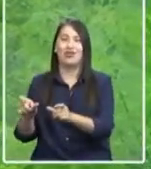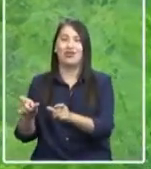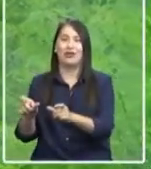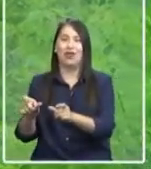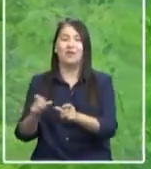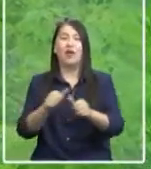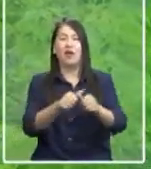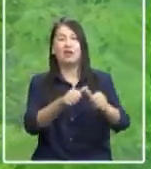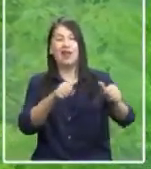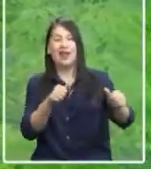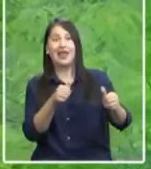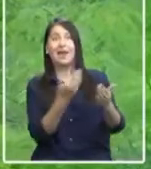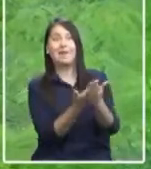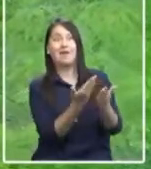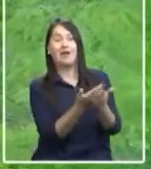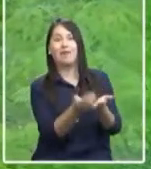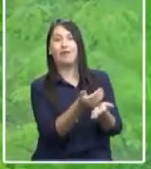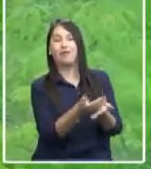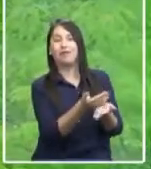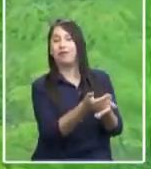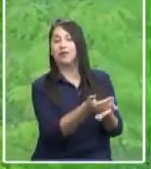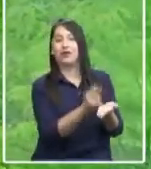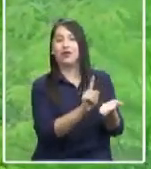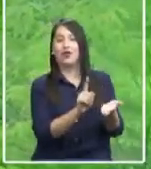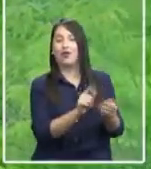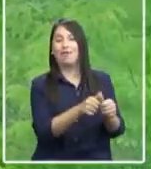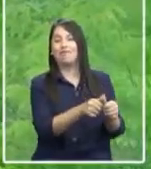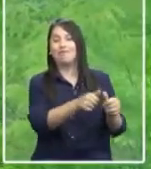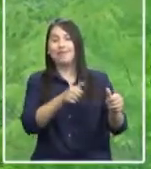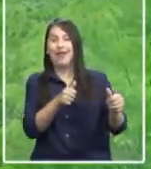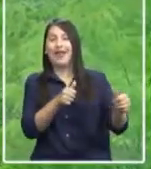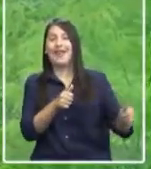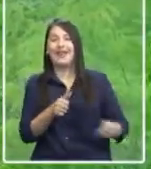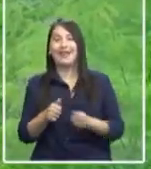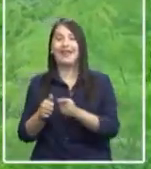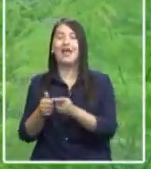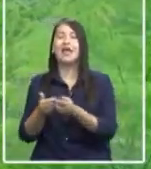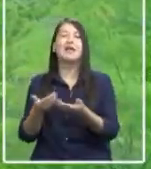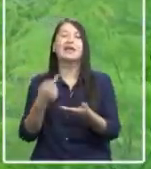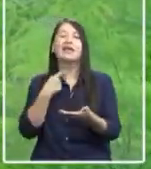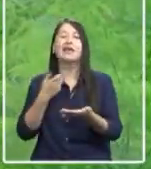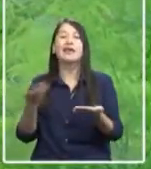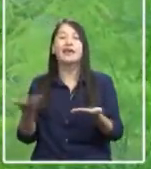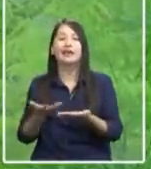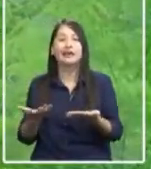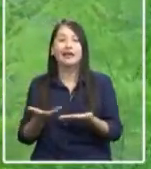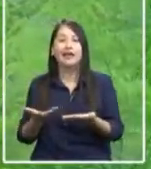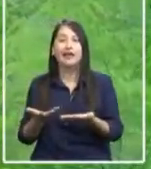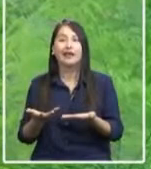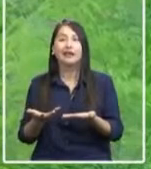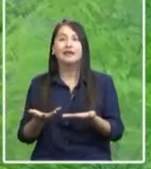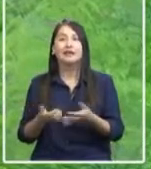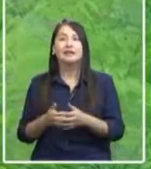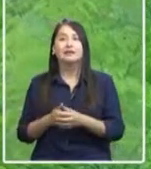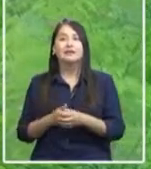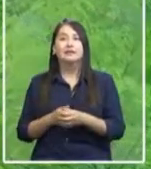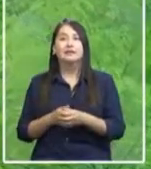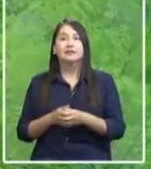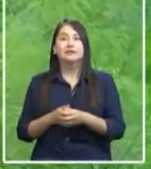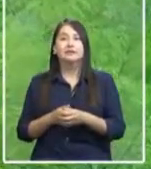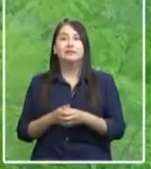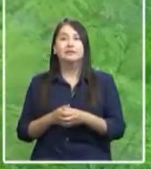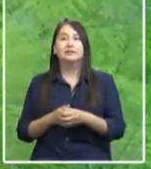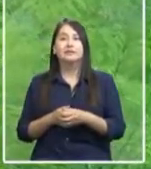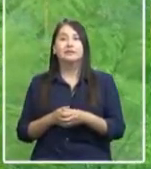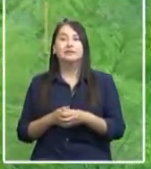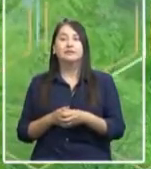And what will it be based on? It will be based on zero personal profit. We'll not be interested in